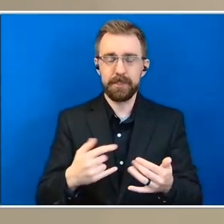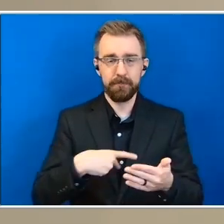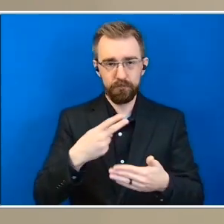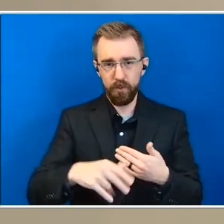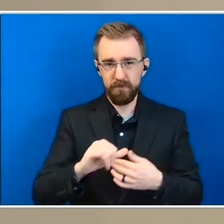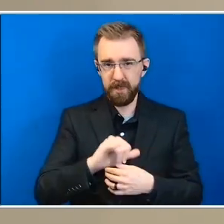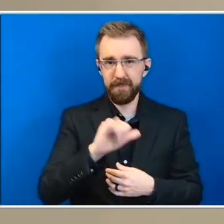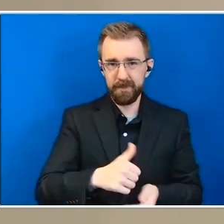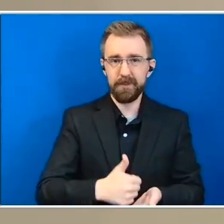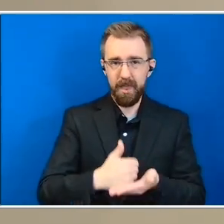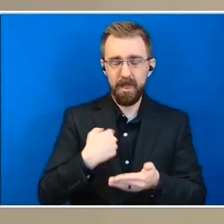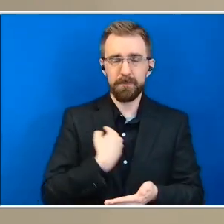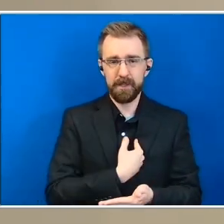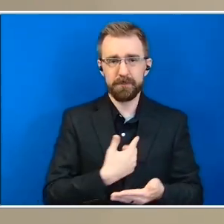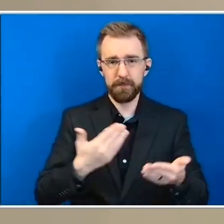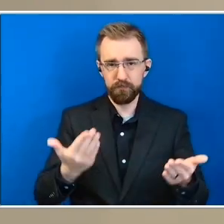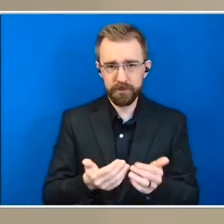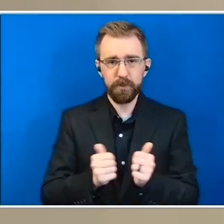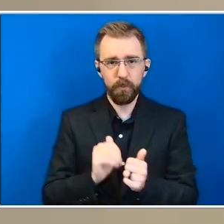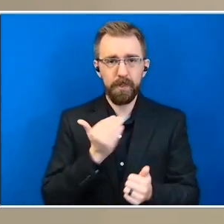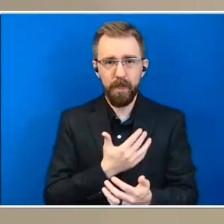be present with our loved ones.